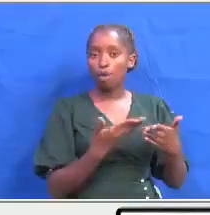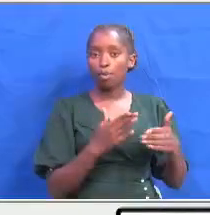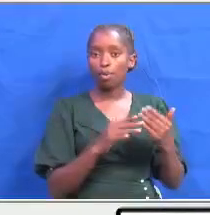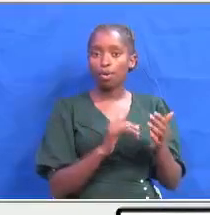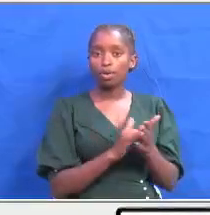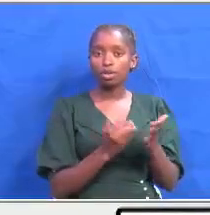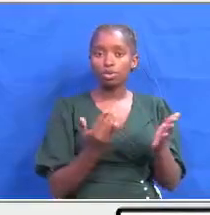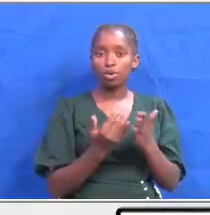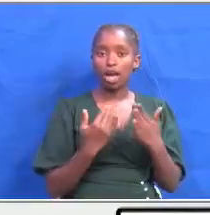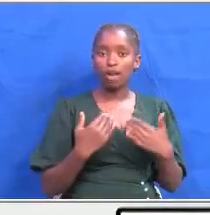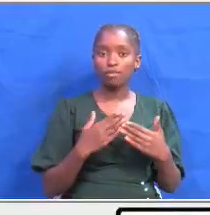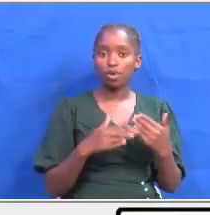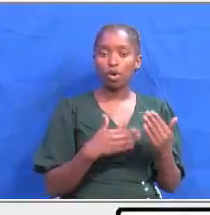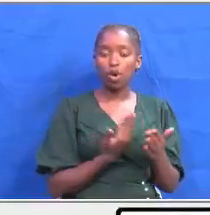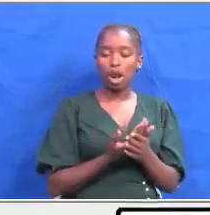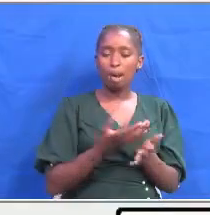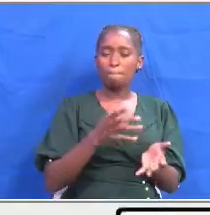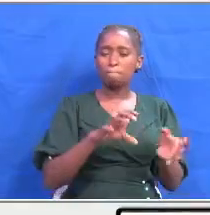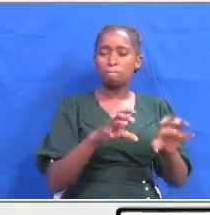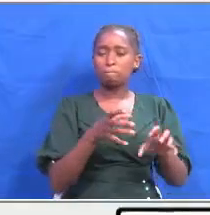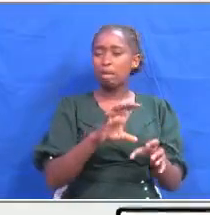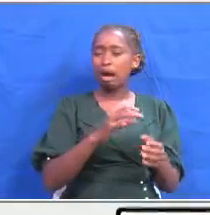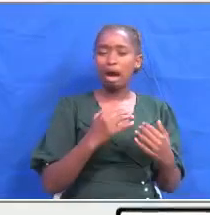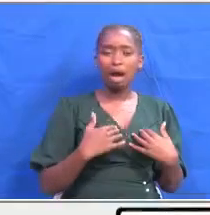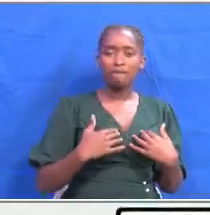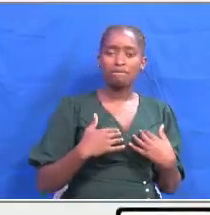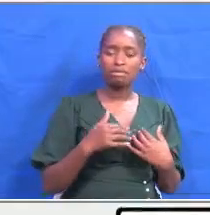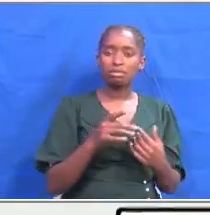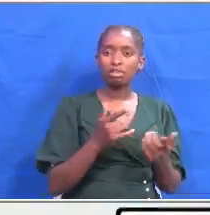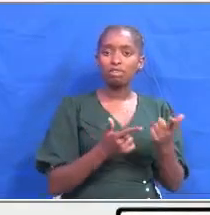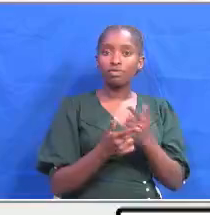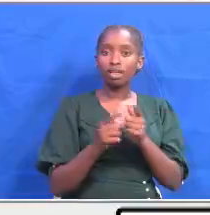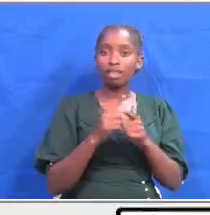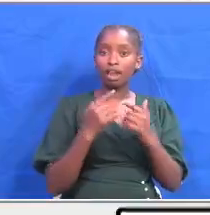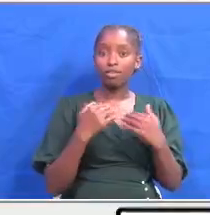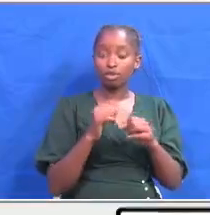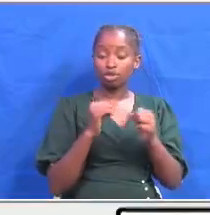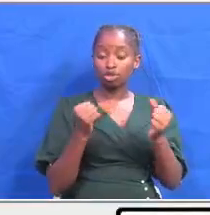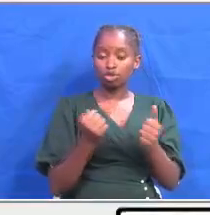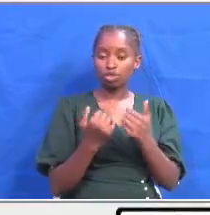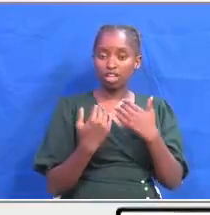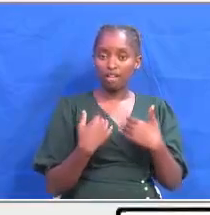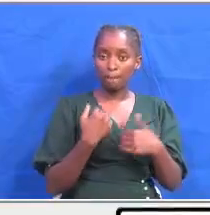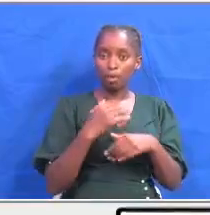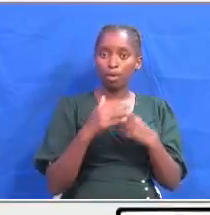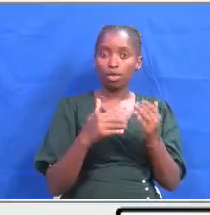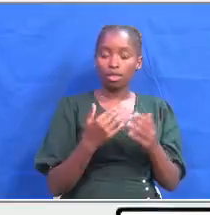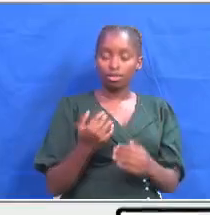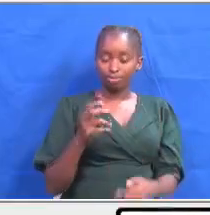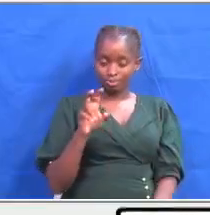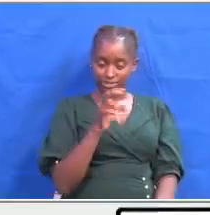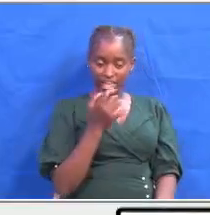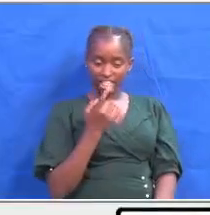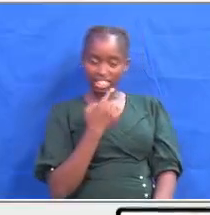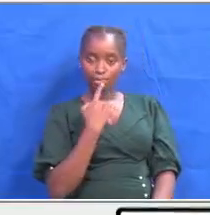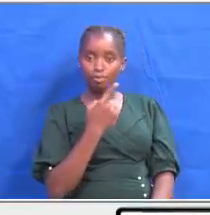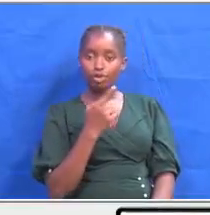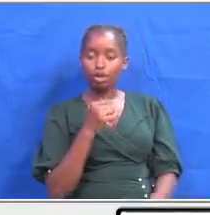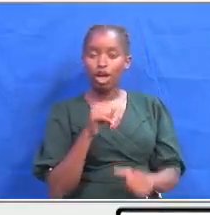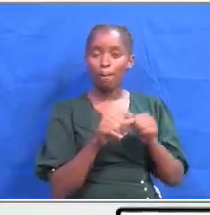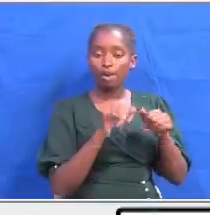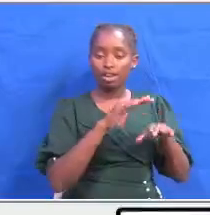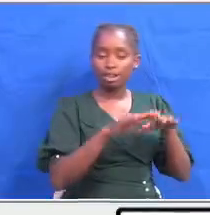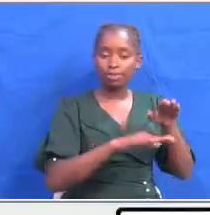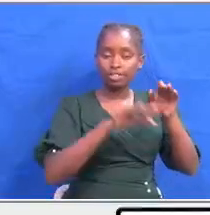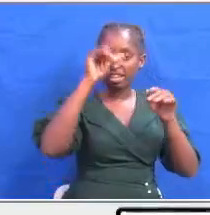there are contradiction. And it's the emotional little social aspects that make a difference. Look at two. She said about Kisii deputy governor.